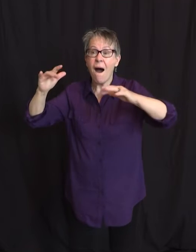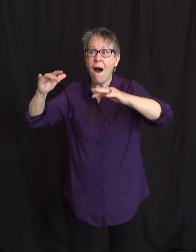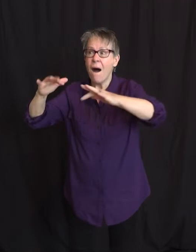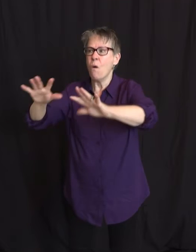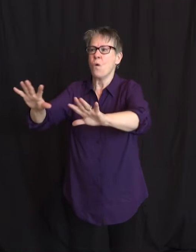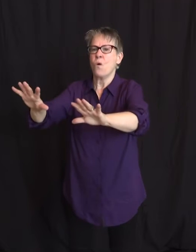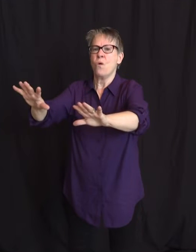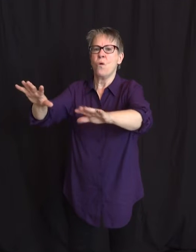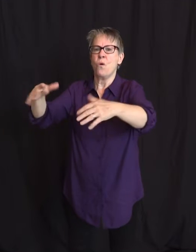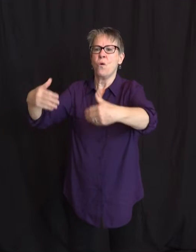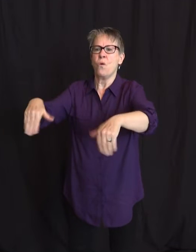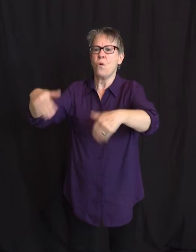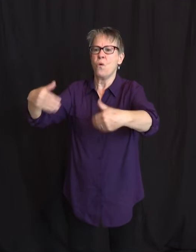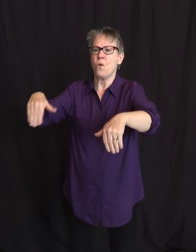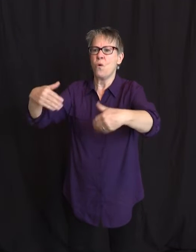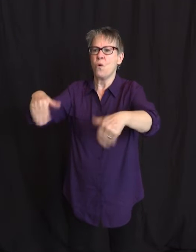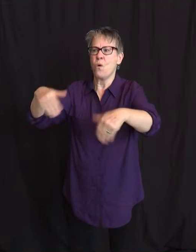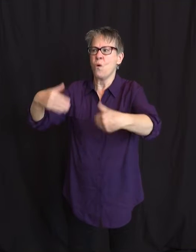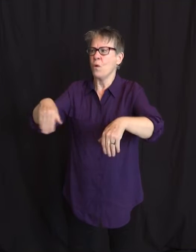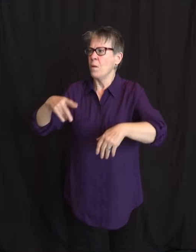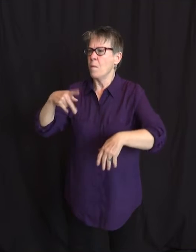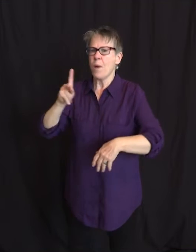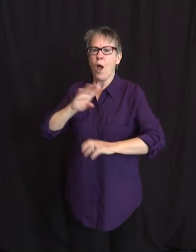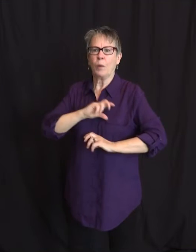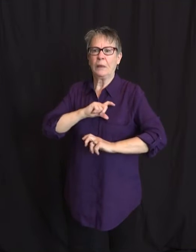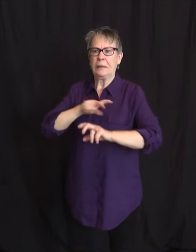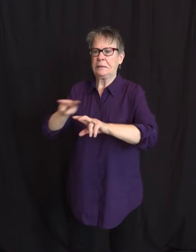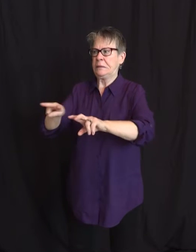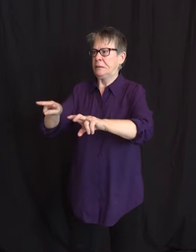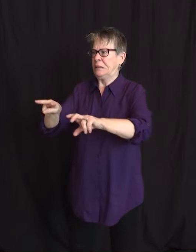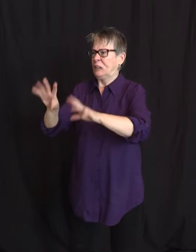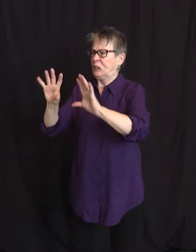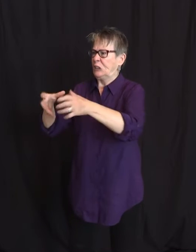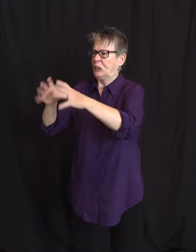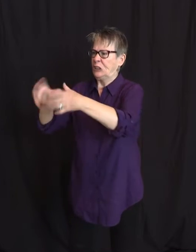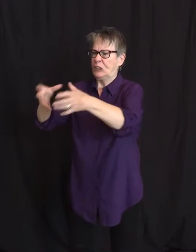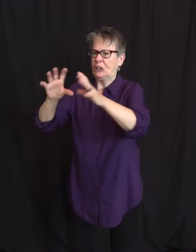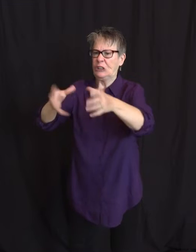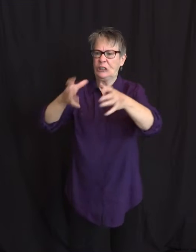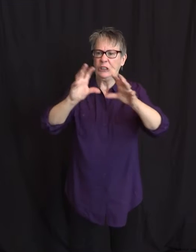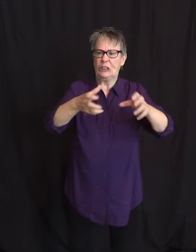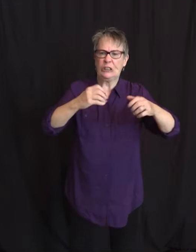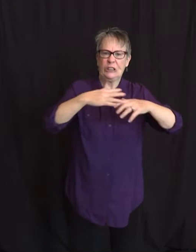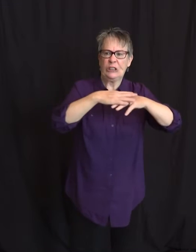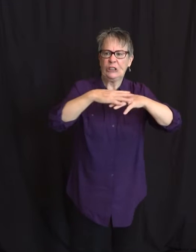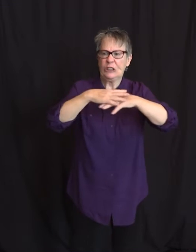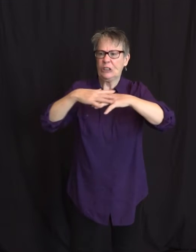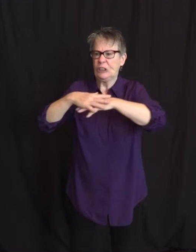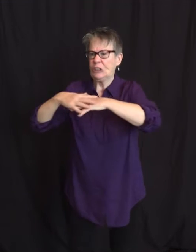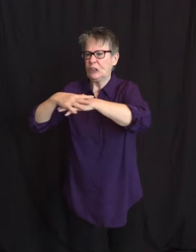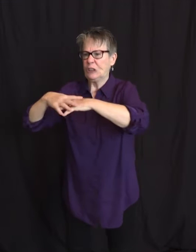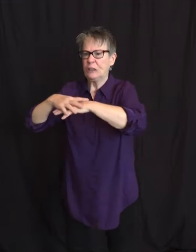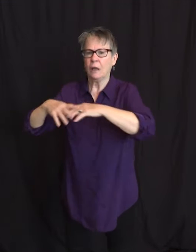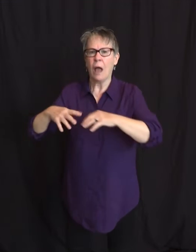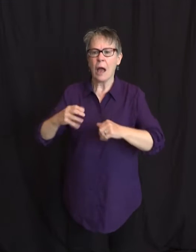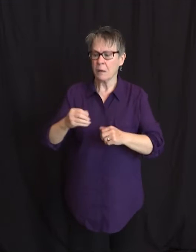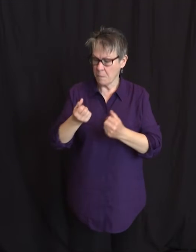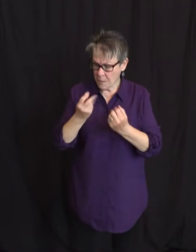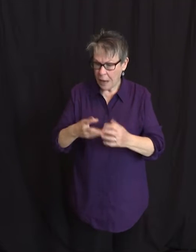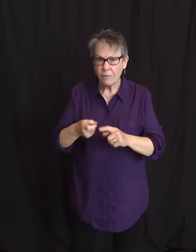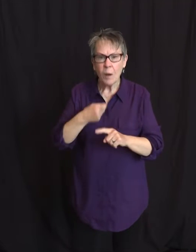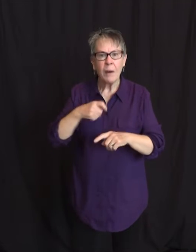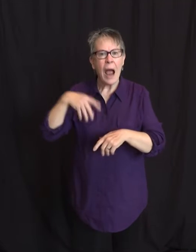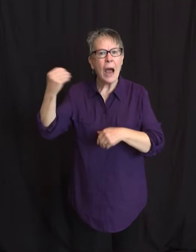park police surveyed the parks, and they had congregations and a lot of out-of-state plates. So, now having said that, I mentioned